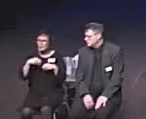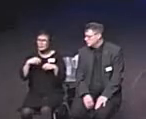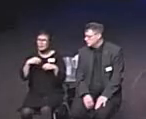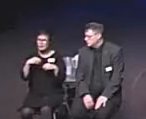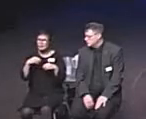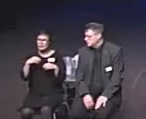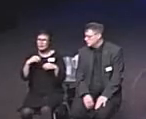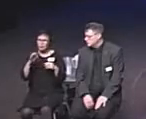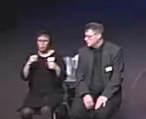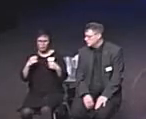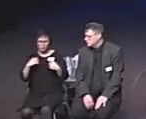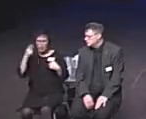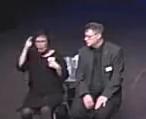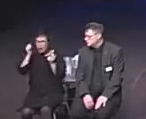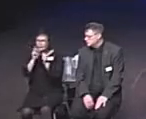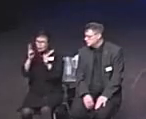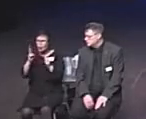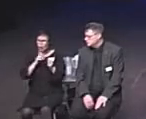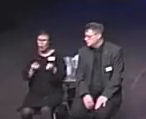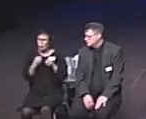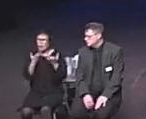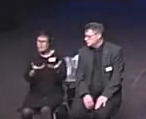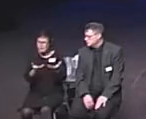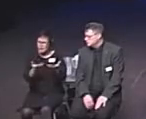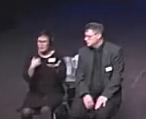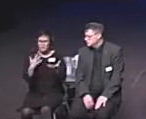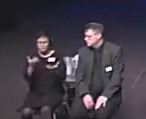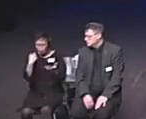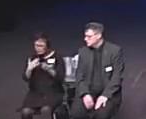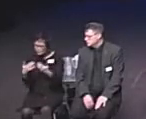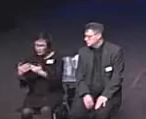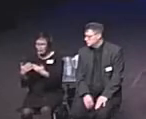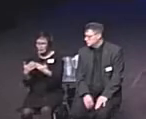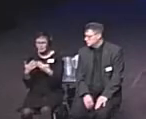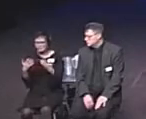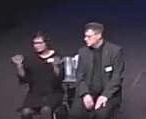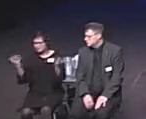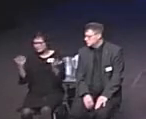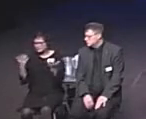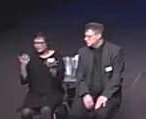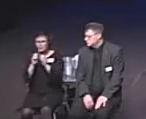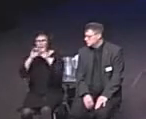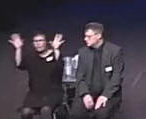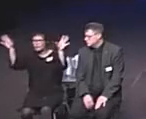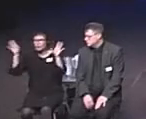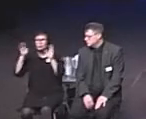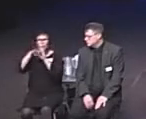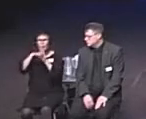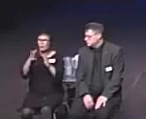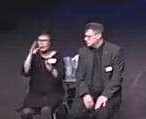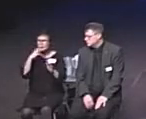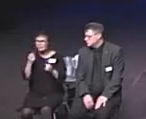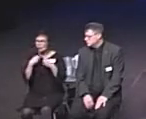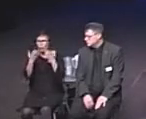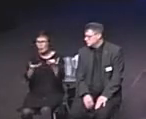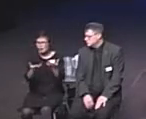with our creative brain, make things such as space programs possible. And